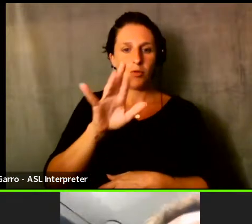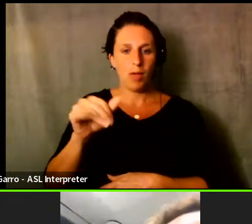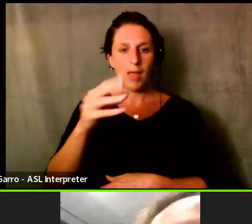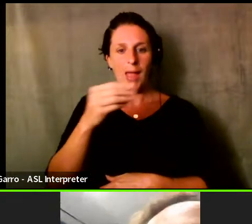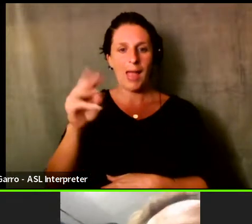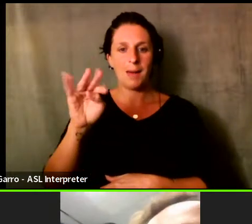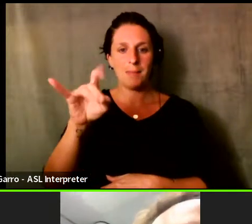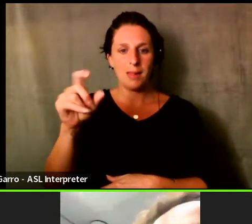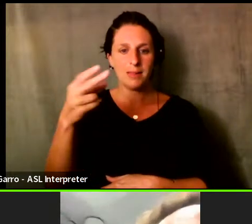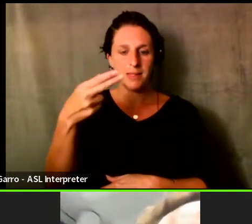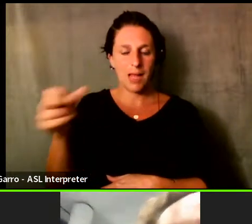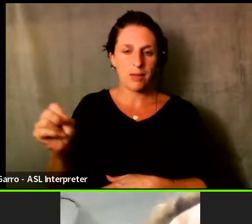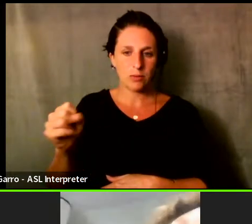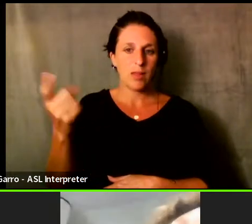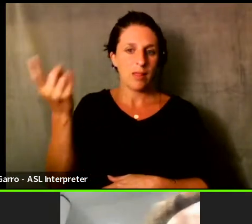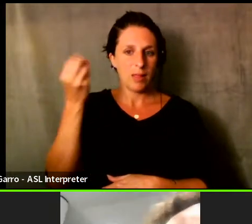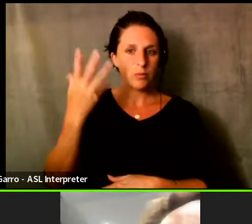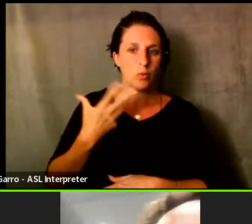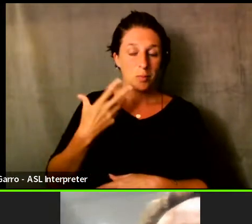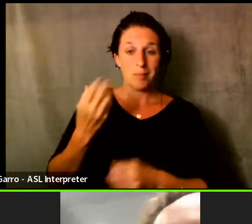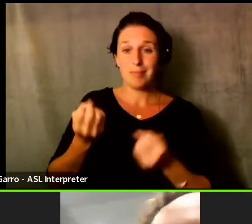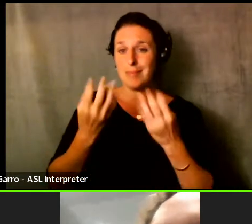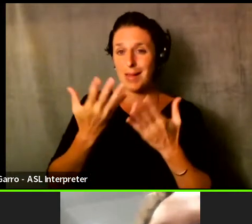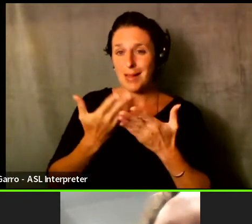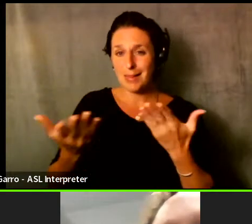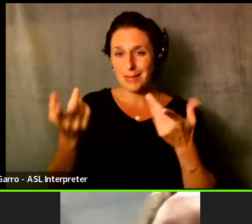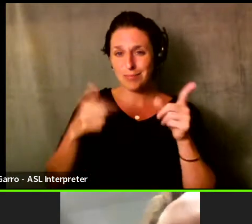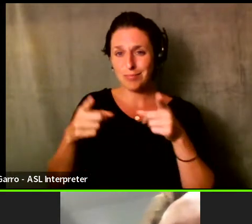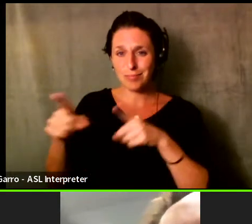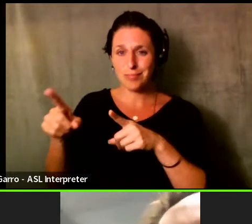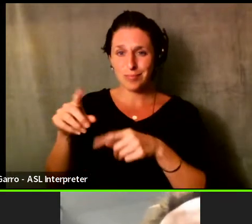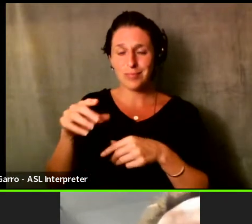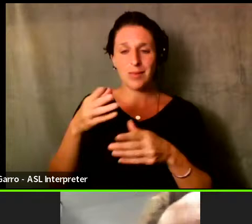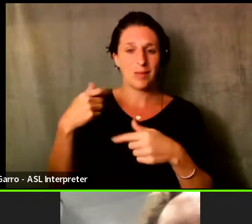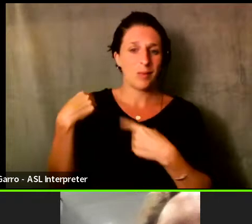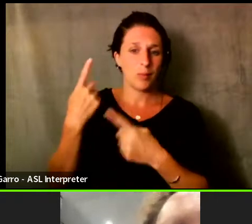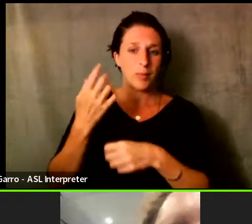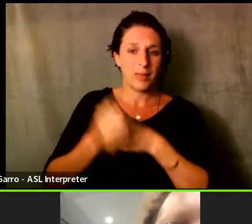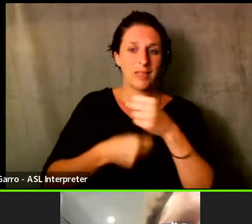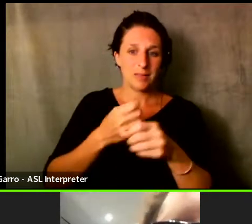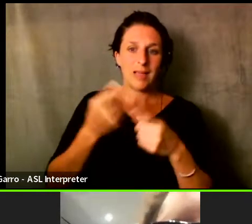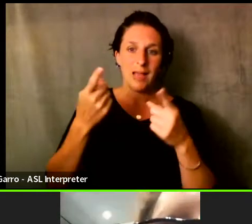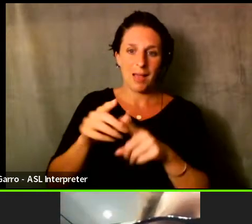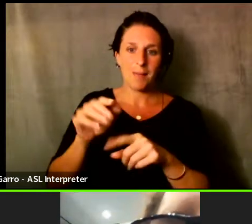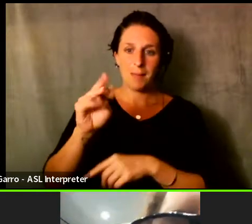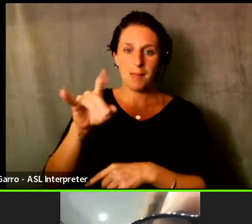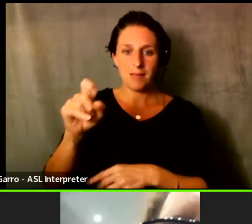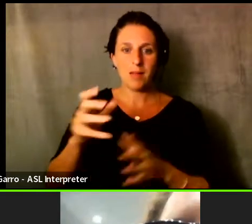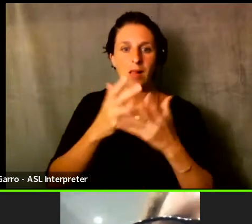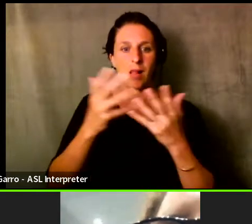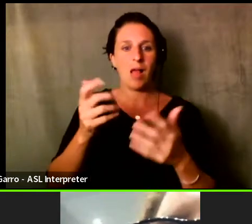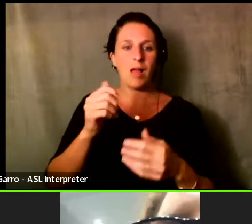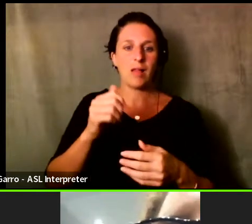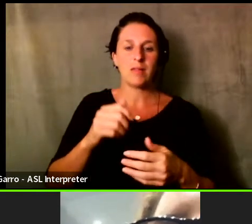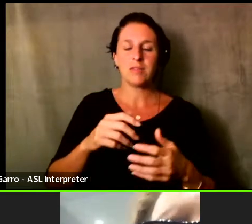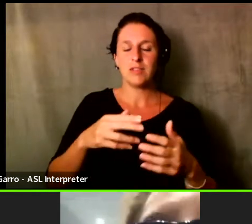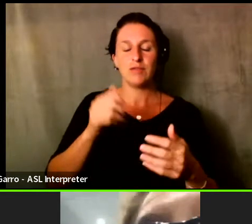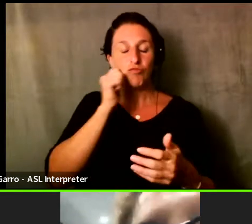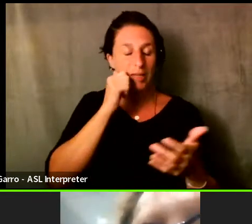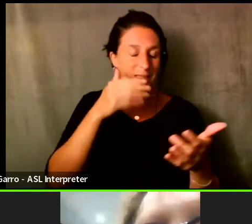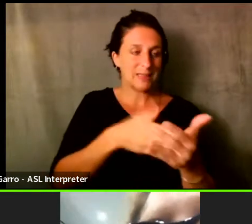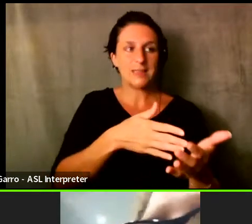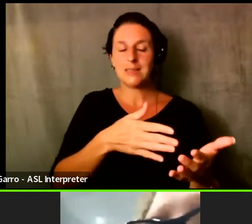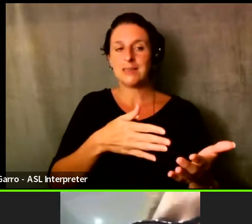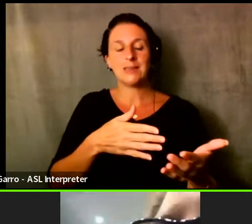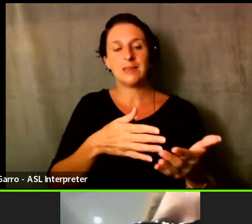me a lot of stuff over the years that happened at Mills, but you know, lots of anti-racist comments, or lots